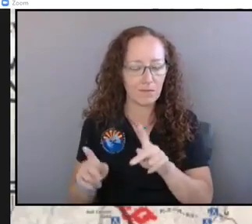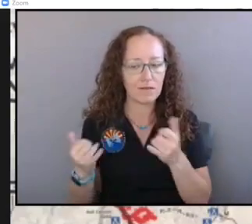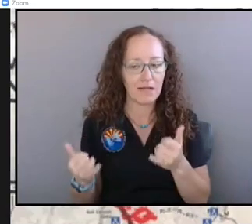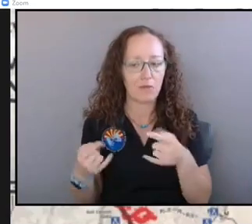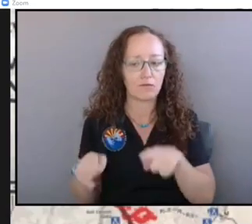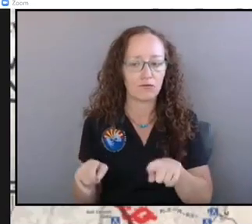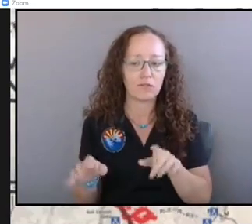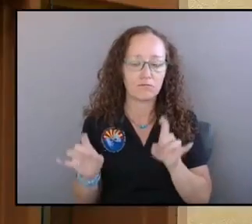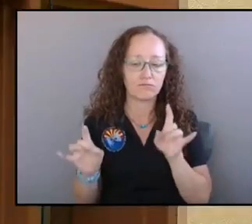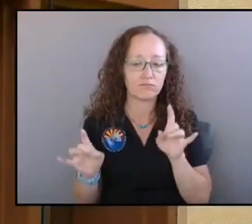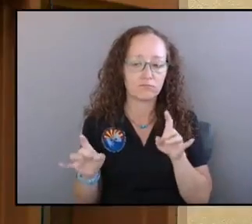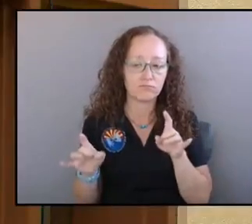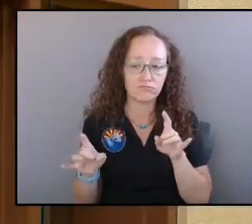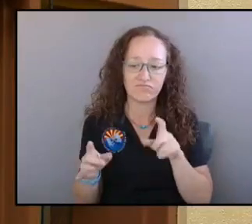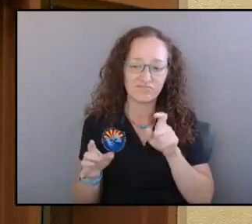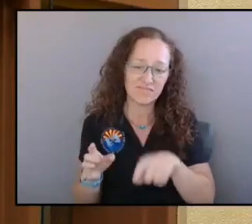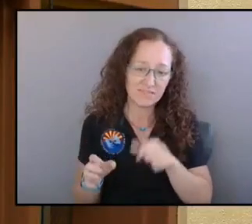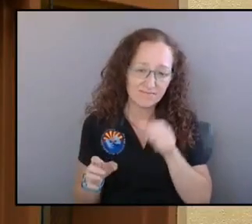the end of my report. Thank you.